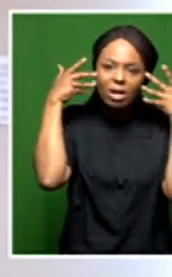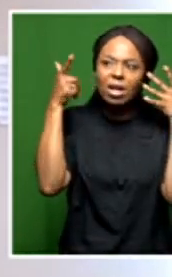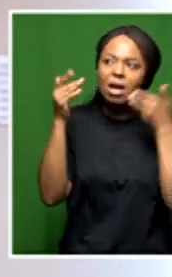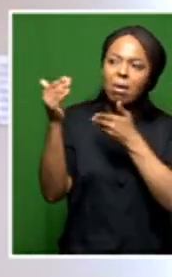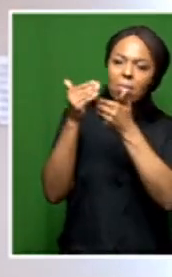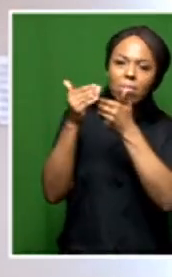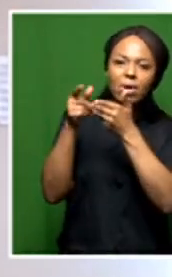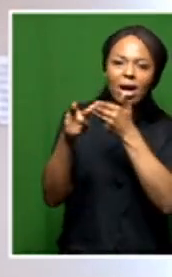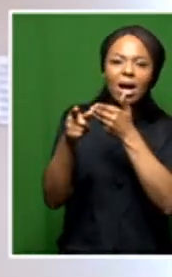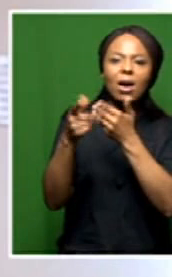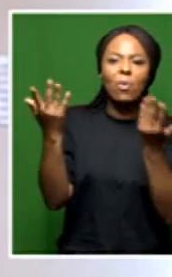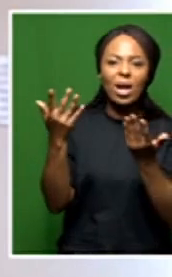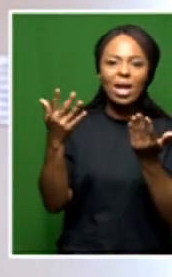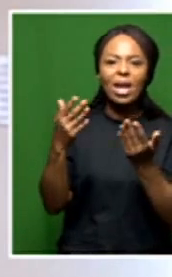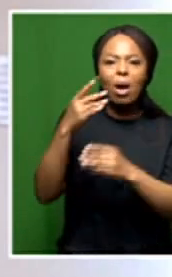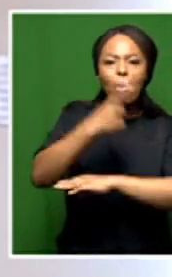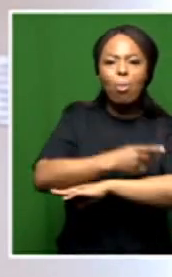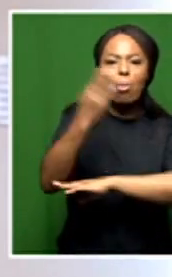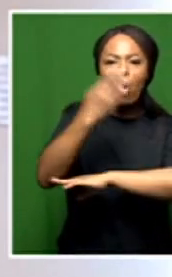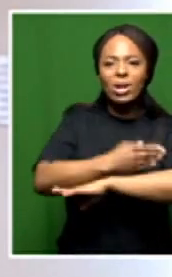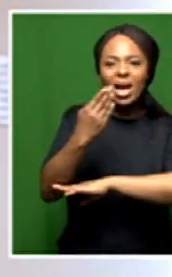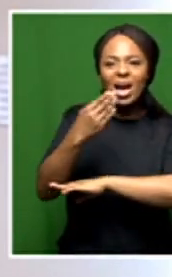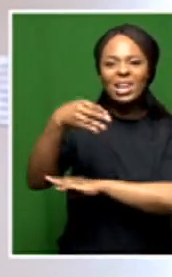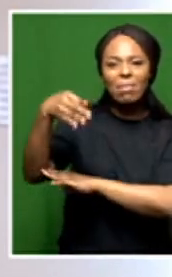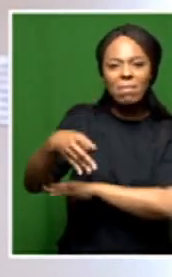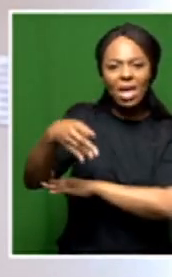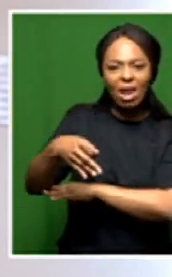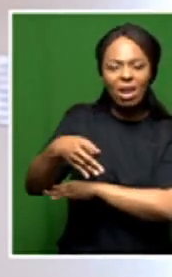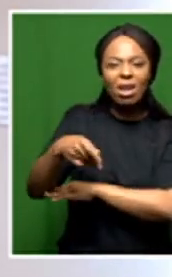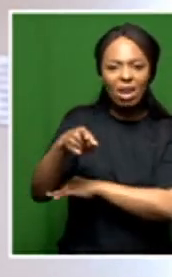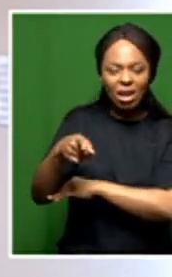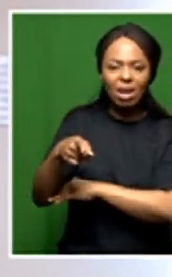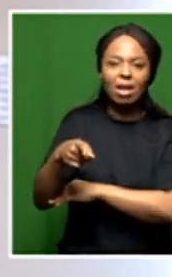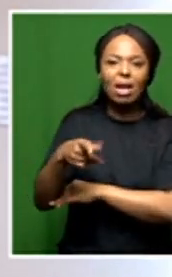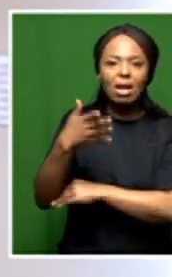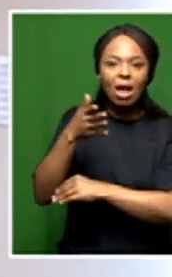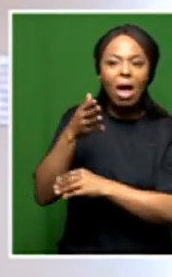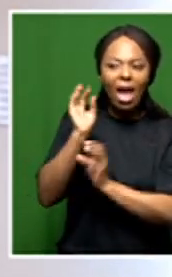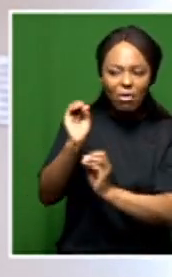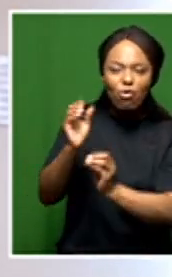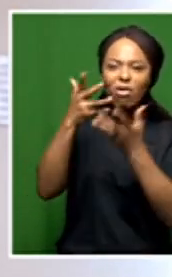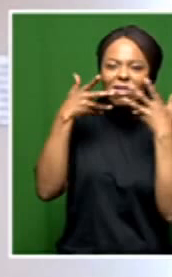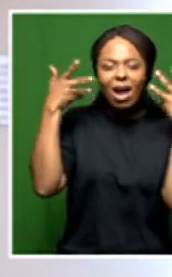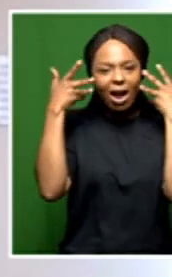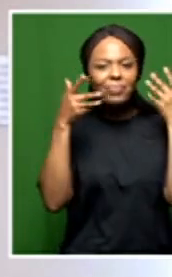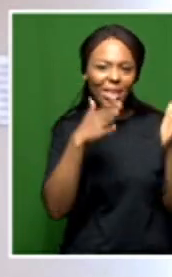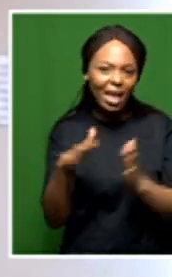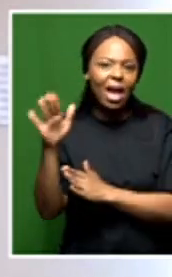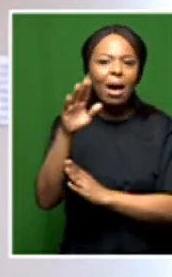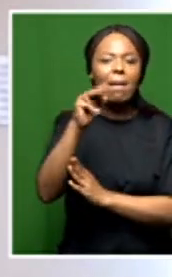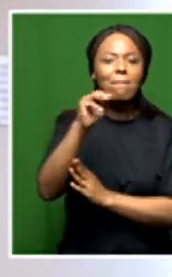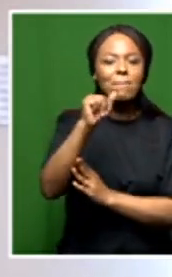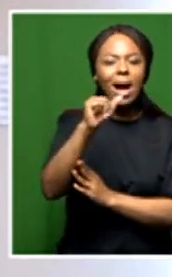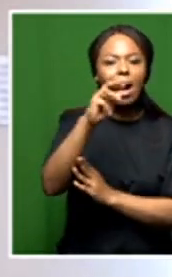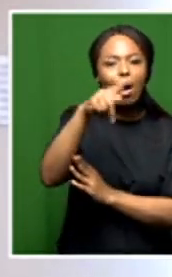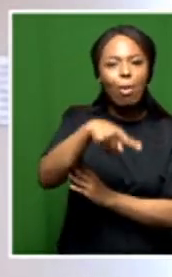Namibian borders. So it's just amazing what SANPark has to offer. Go to Mapungu, there's a World Heritage